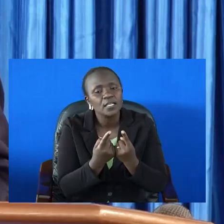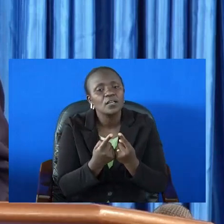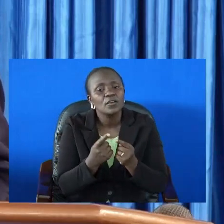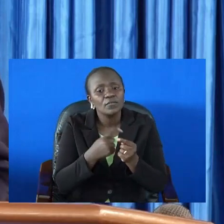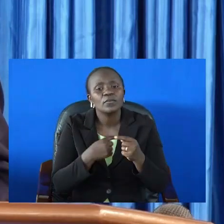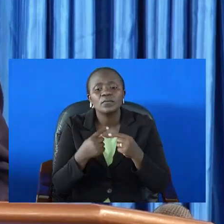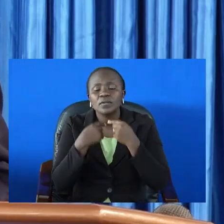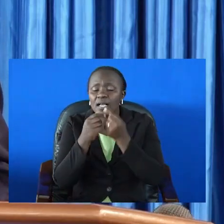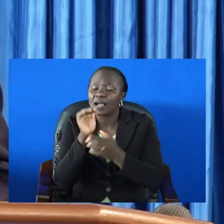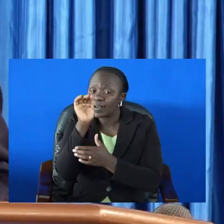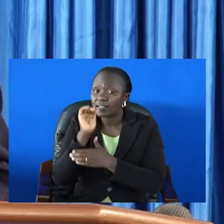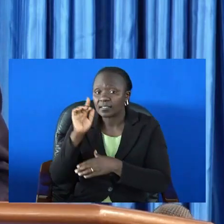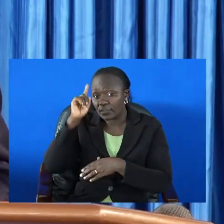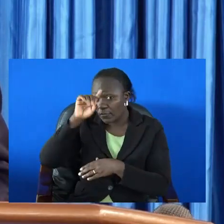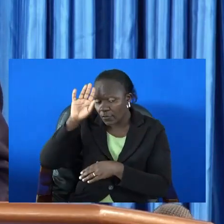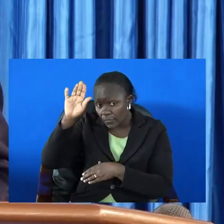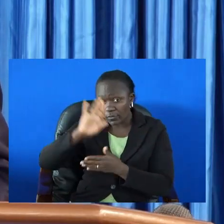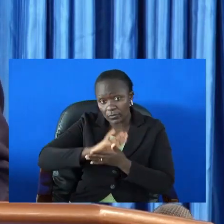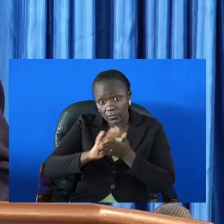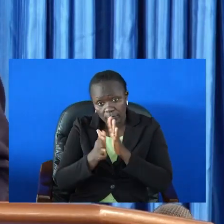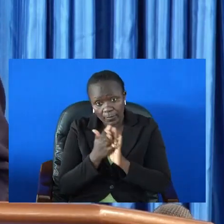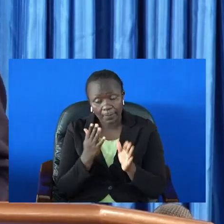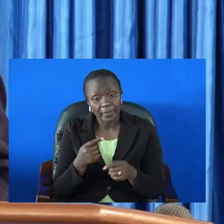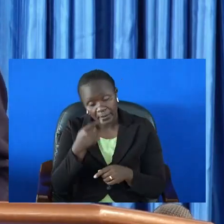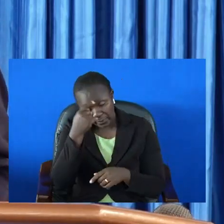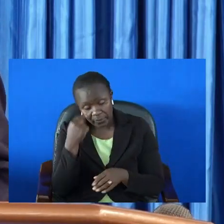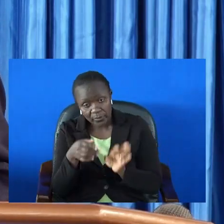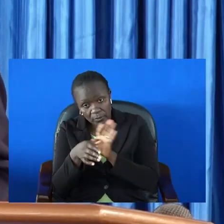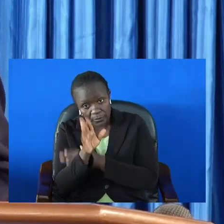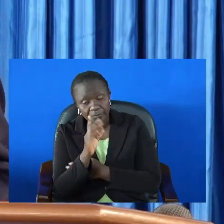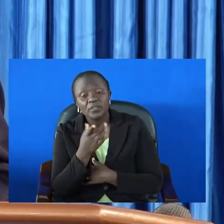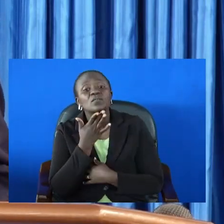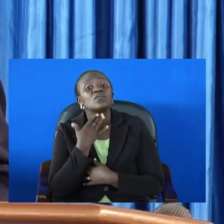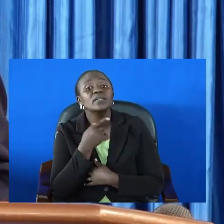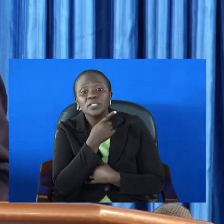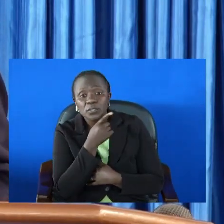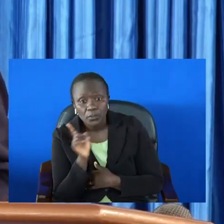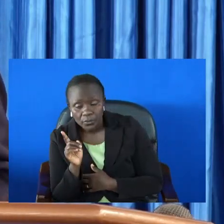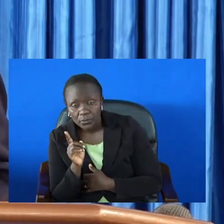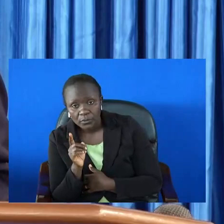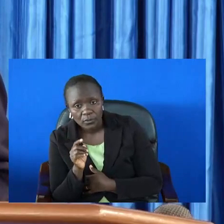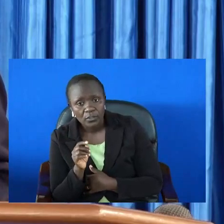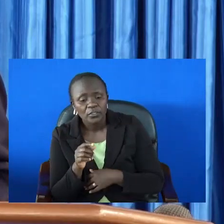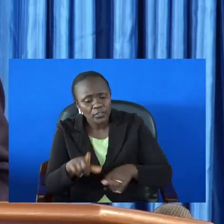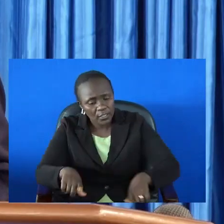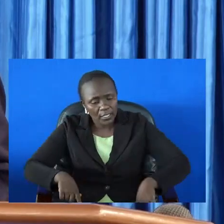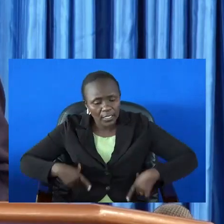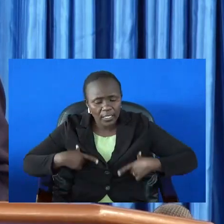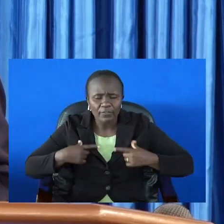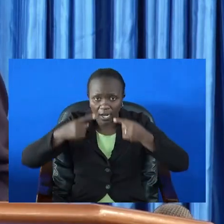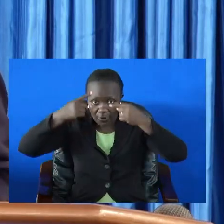from repenting and asking for forgiveness, because God wants you to live a life of victory.